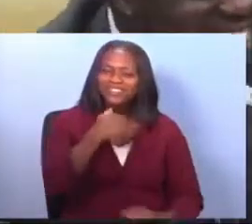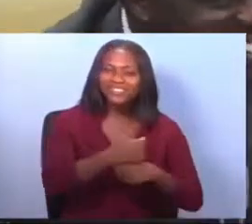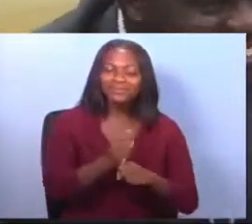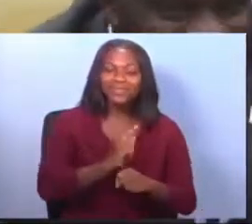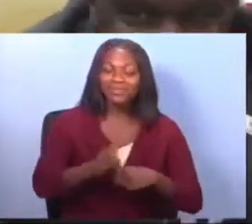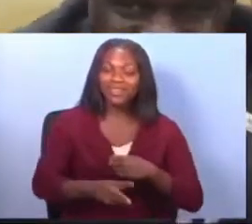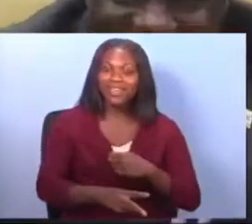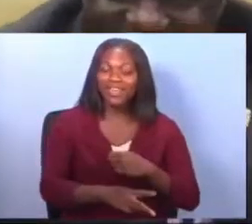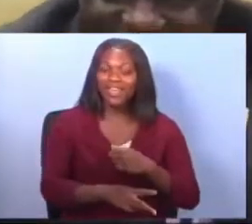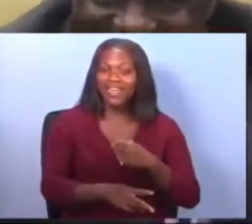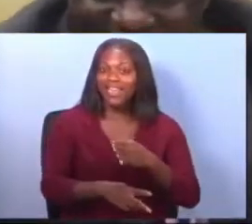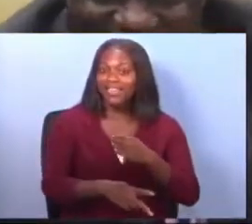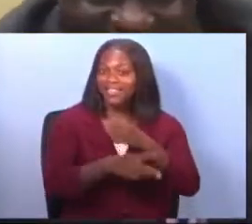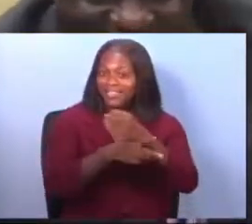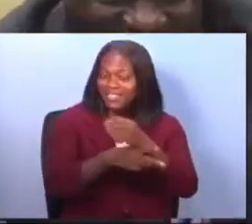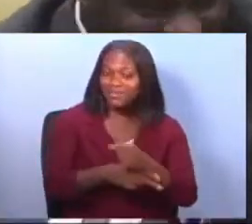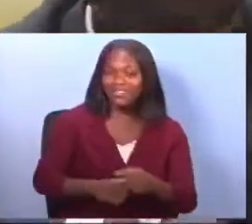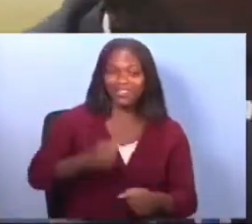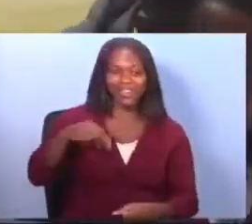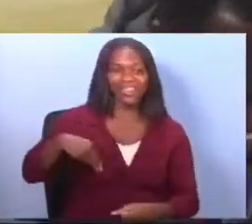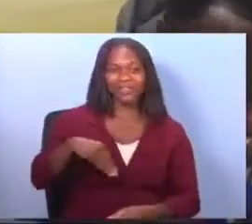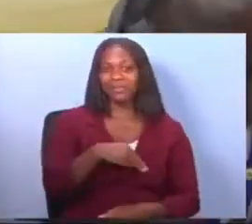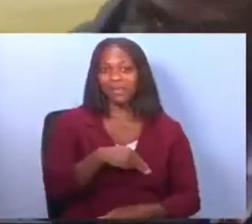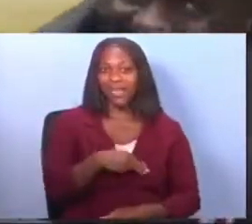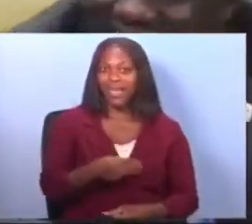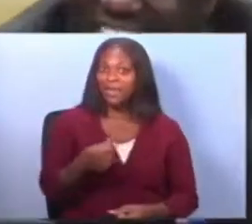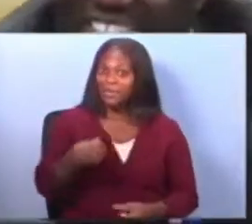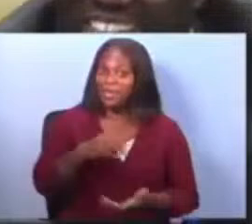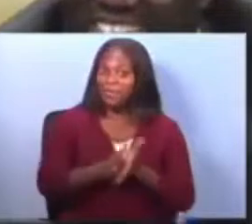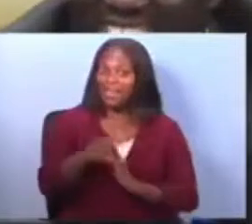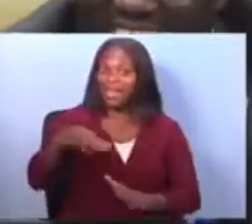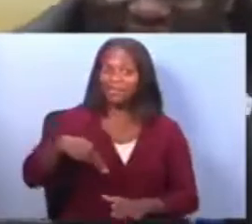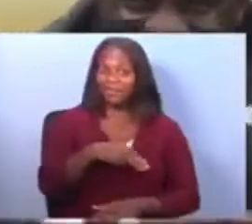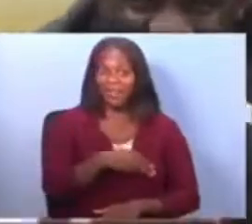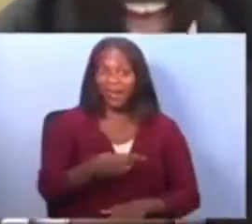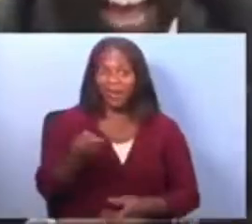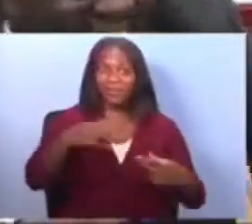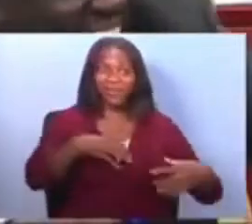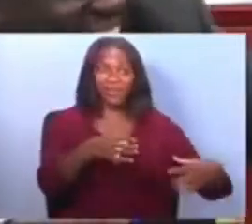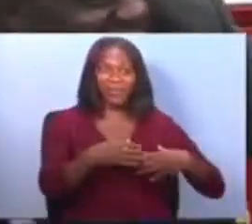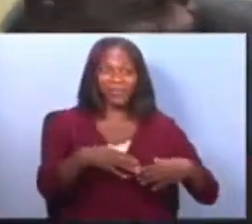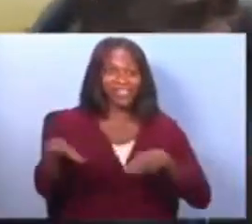At least a member would do. When I complained, they took me to sports committee.